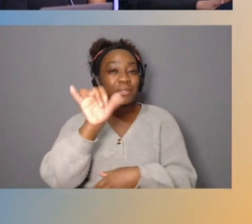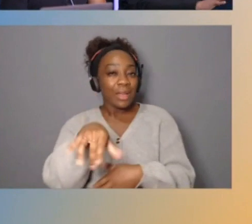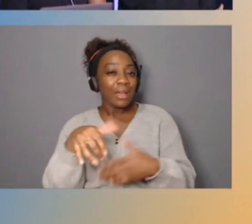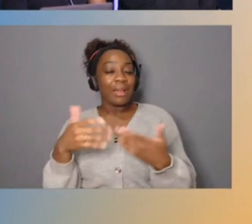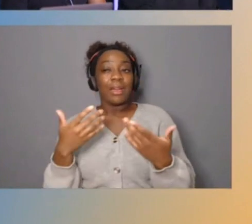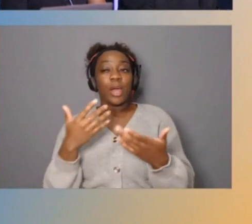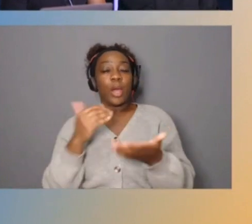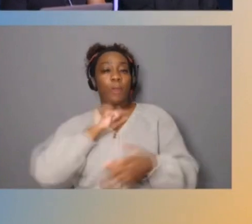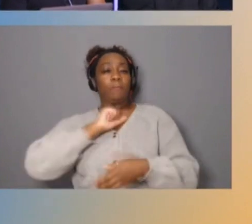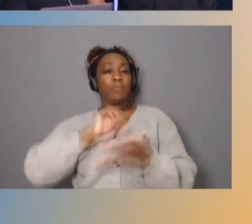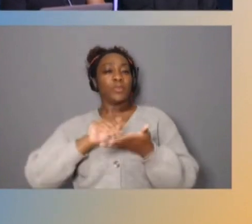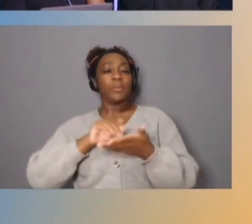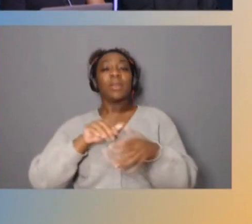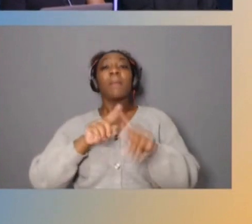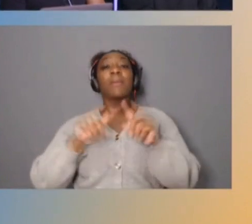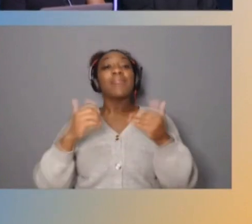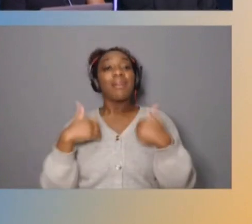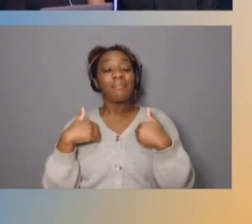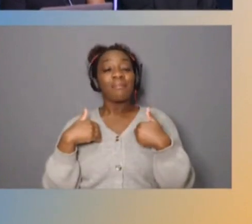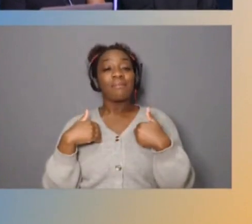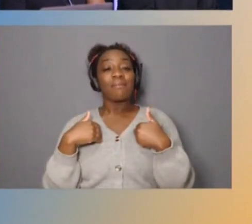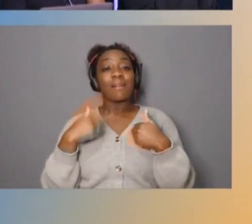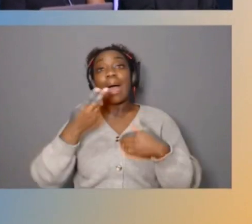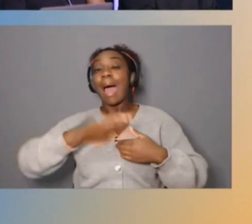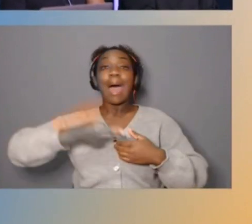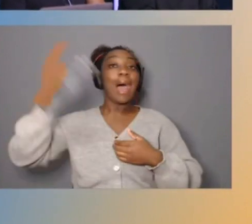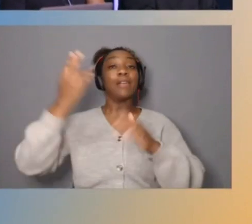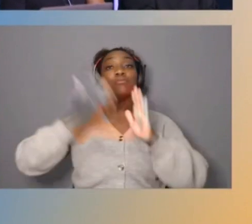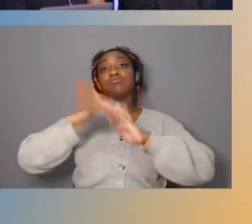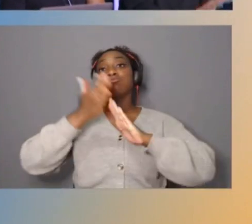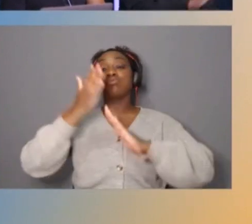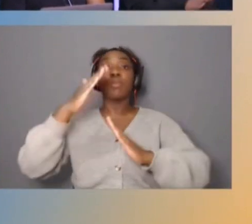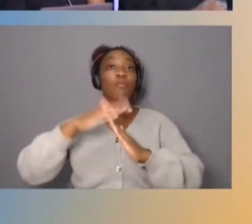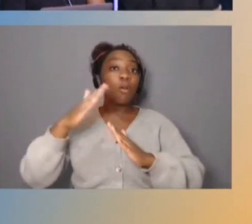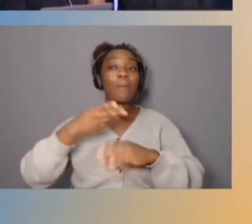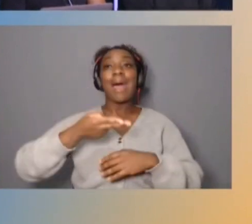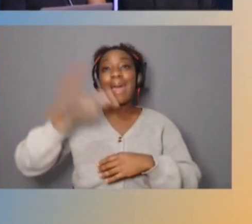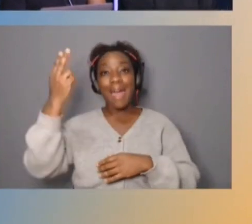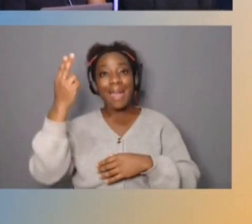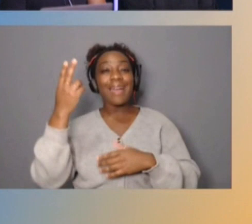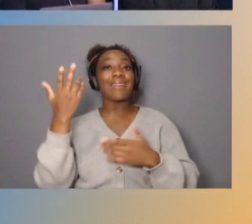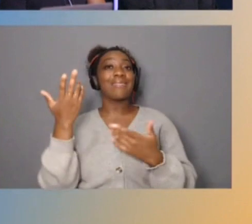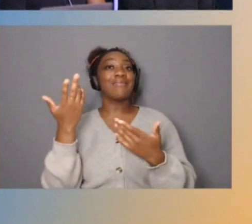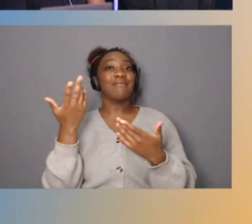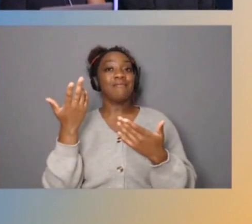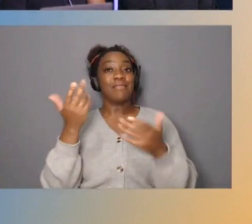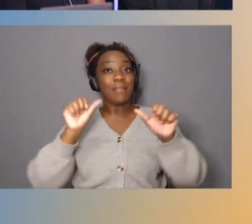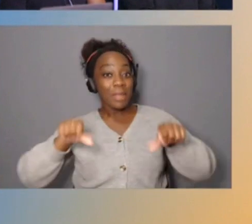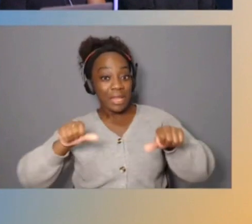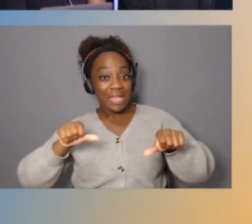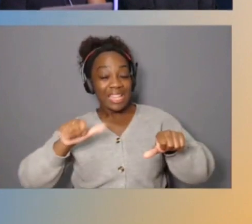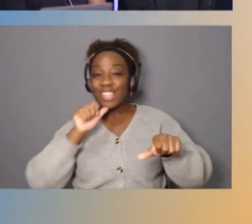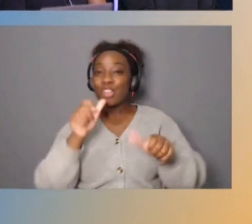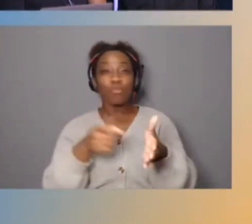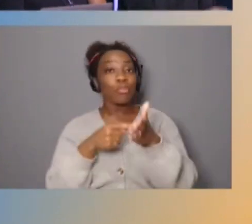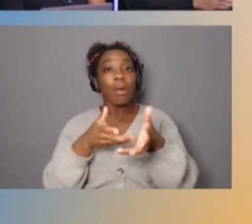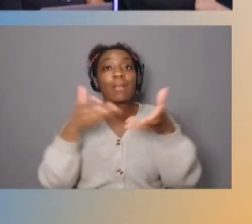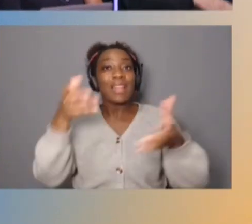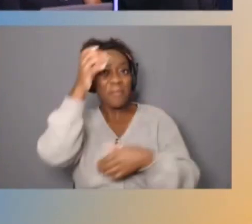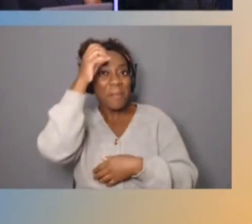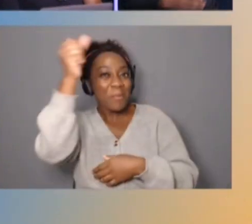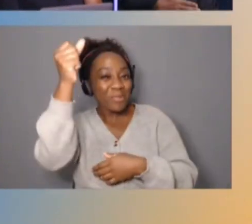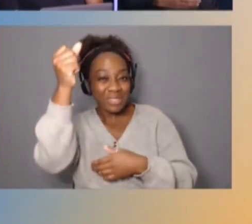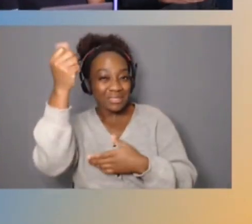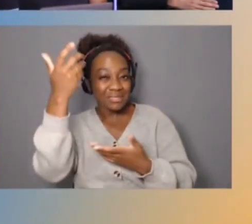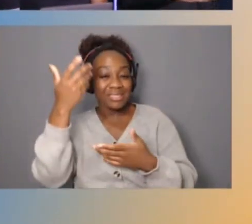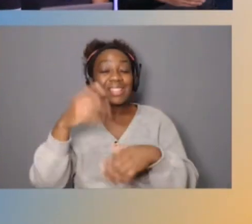the highest performance or highest clock frequency. Typically you don't need as much memory per core at that point in stage. And then as you